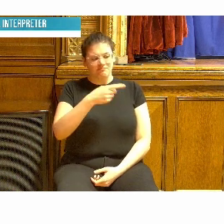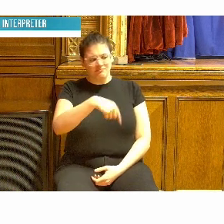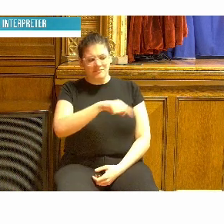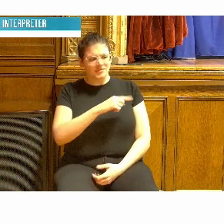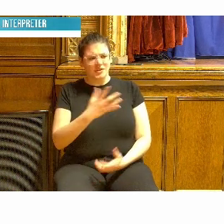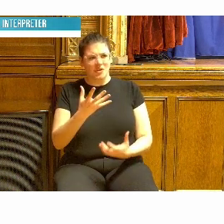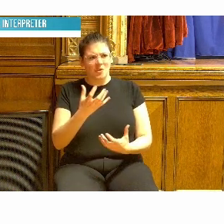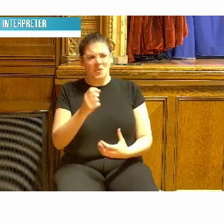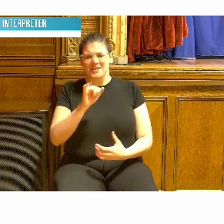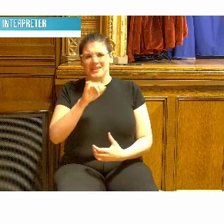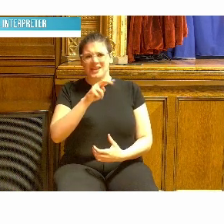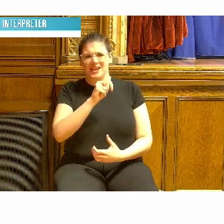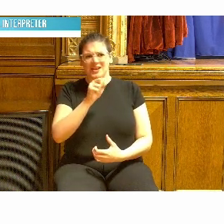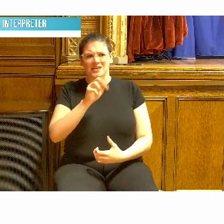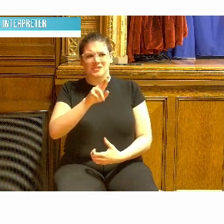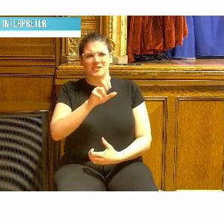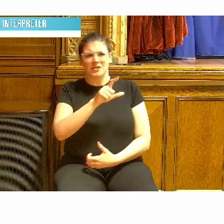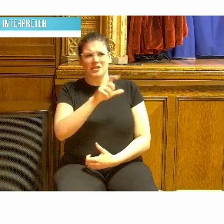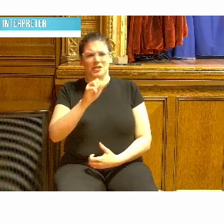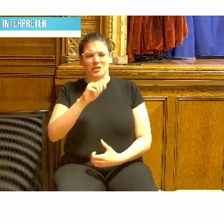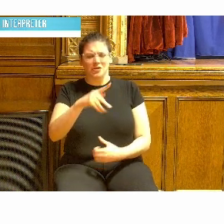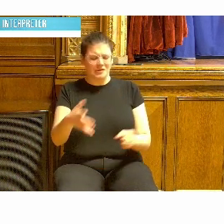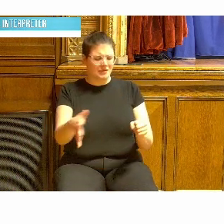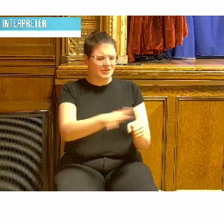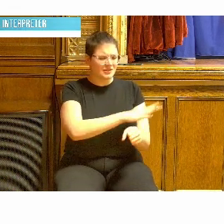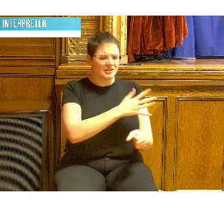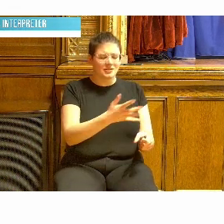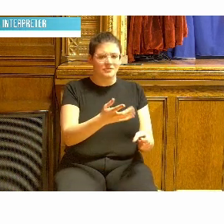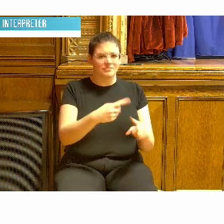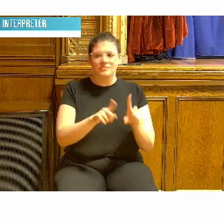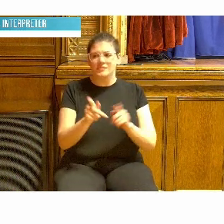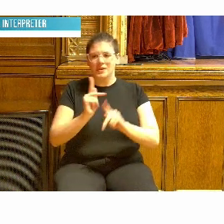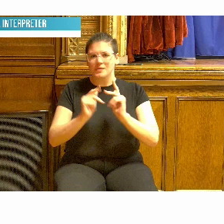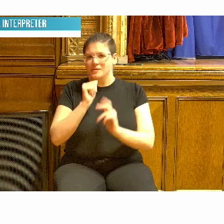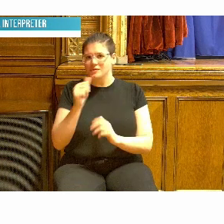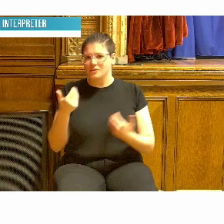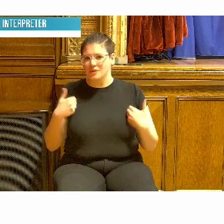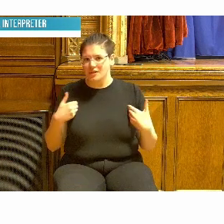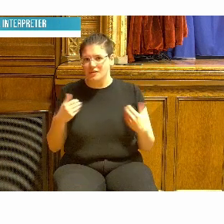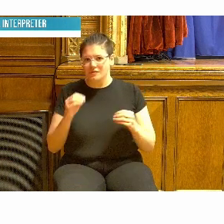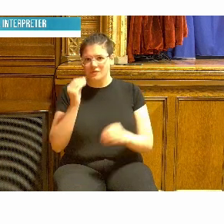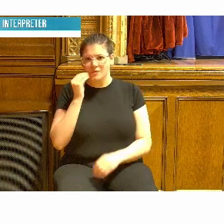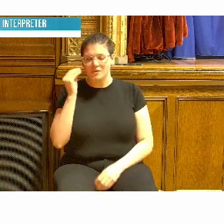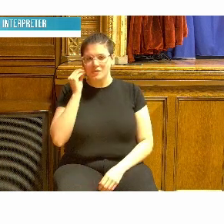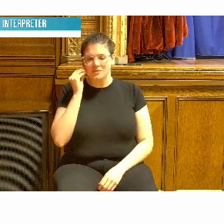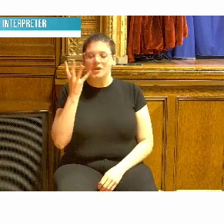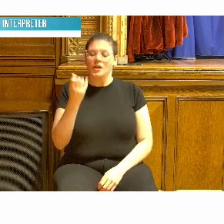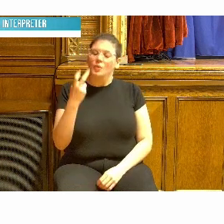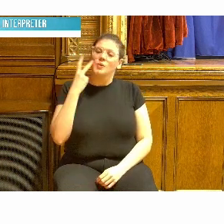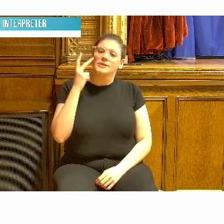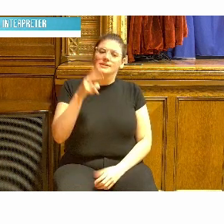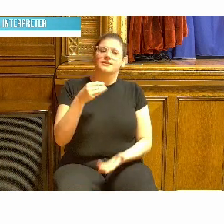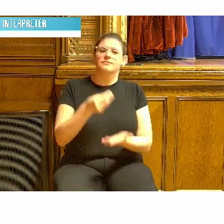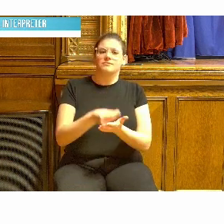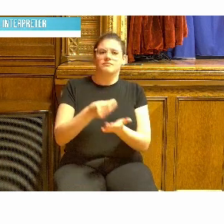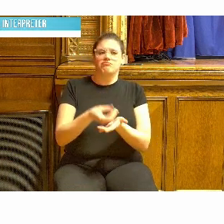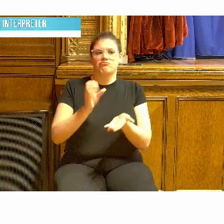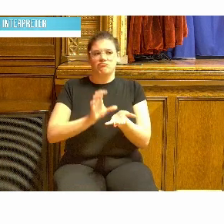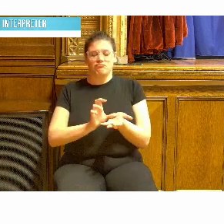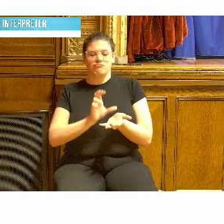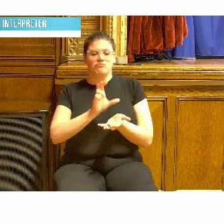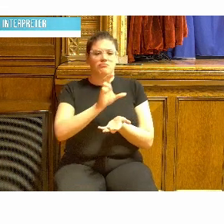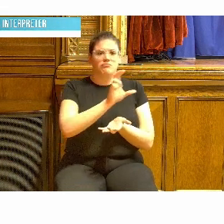people don't have homes is ridiculous. I would like to see those funds put back into the community, build up